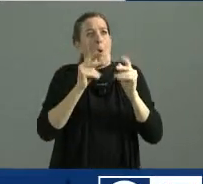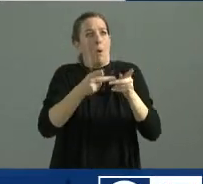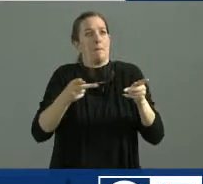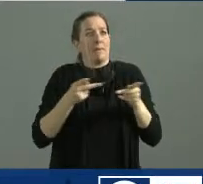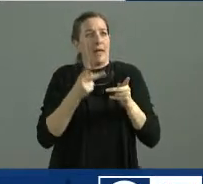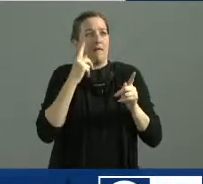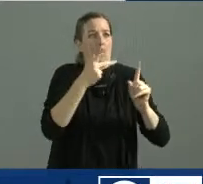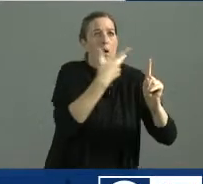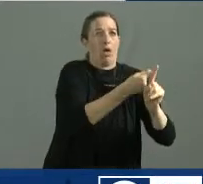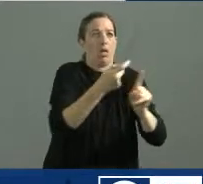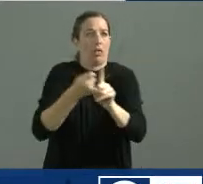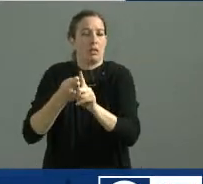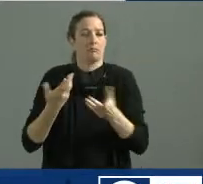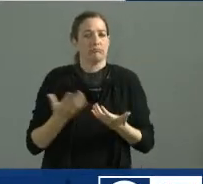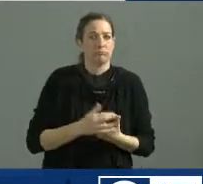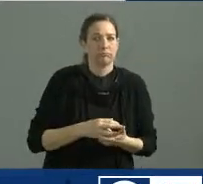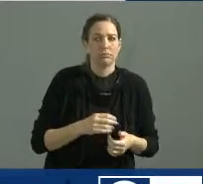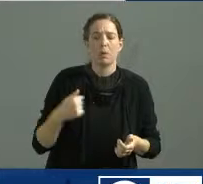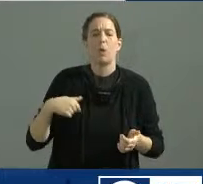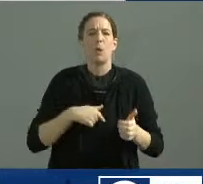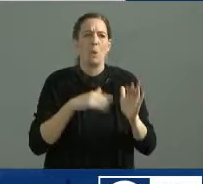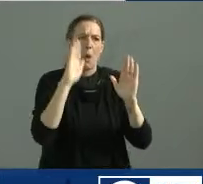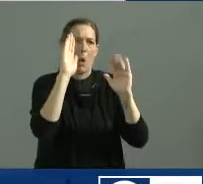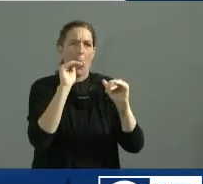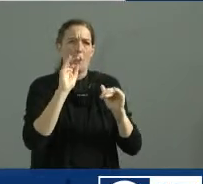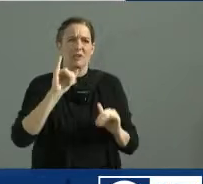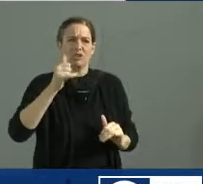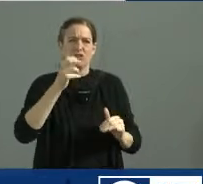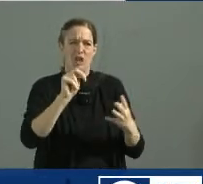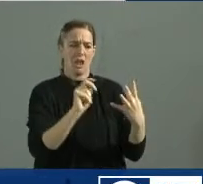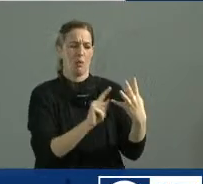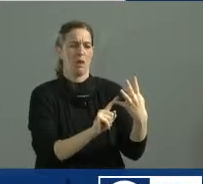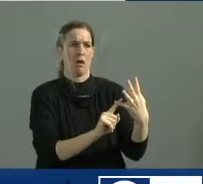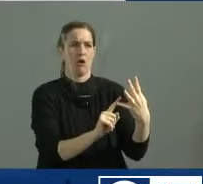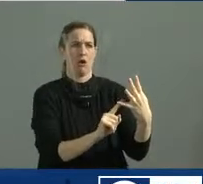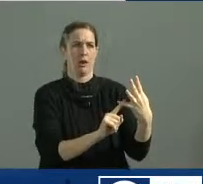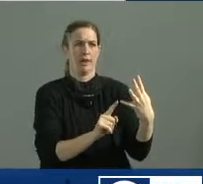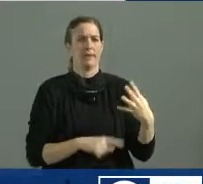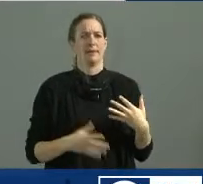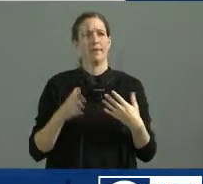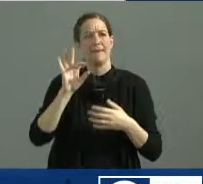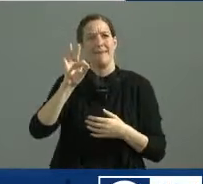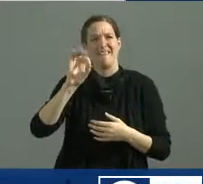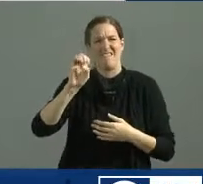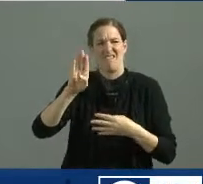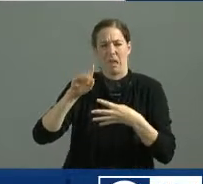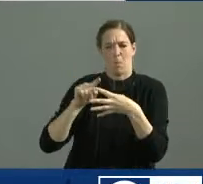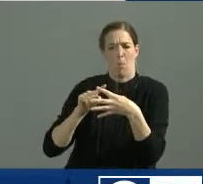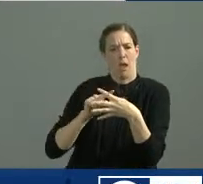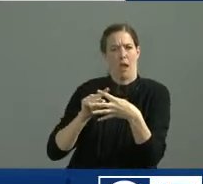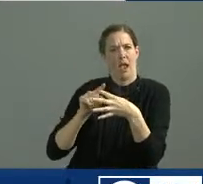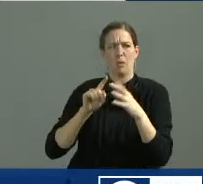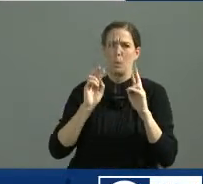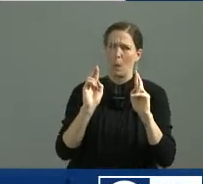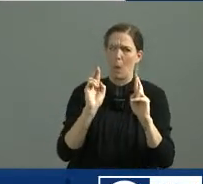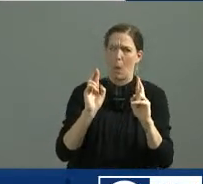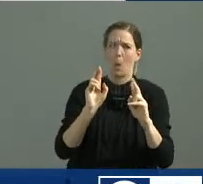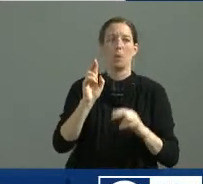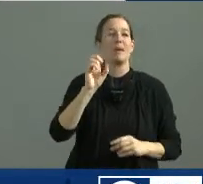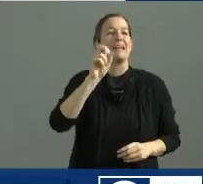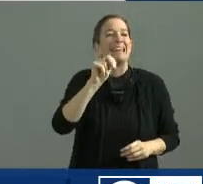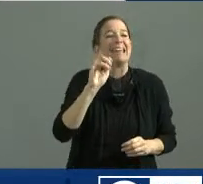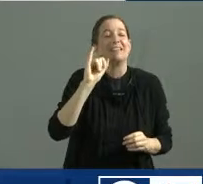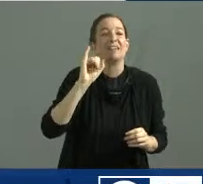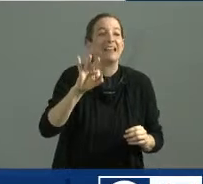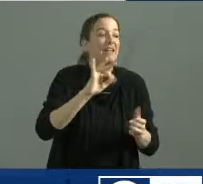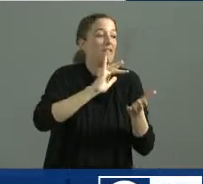we're hoping to start that either at the end of January to the beginning of February, at least having, even if it's limited doses in